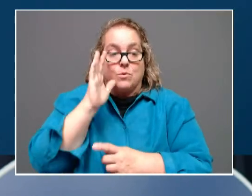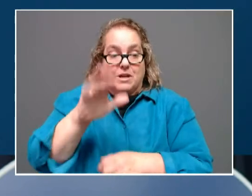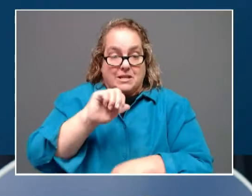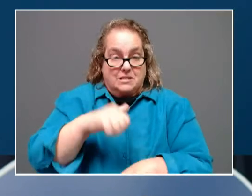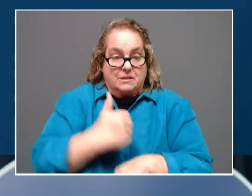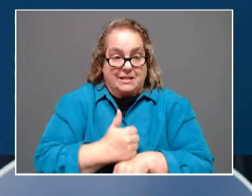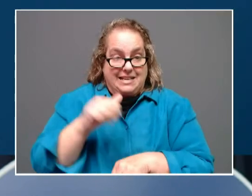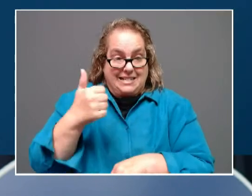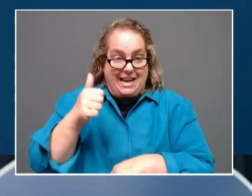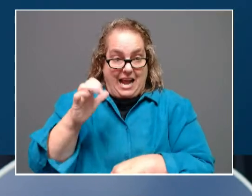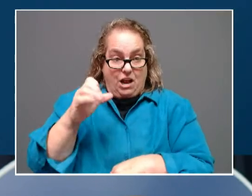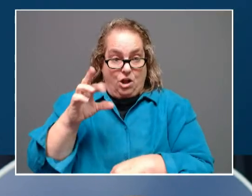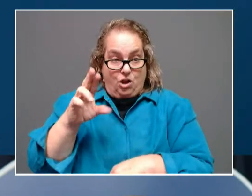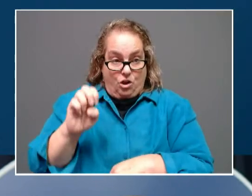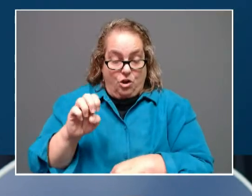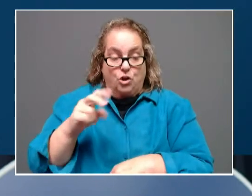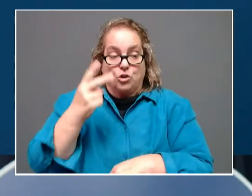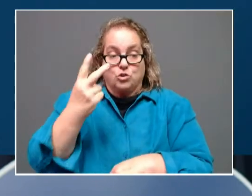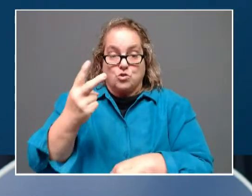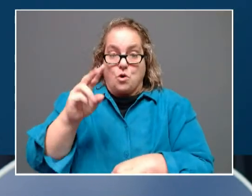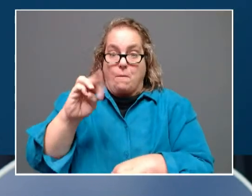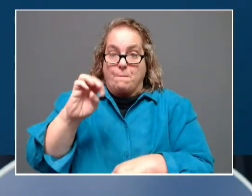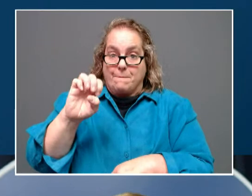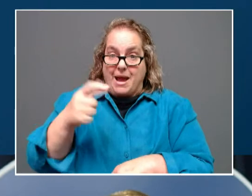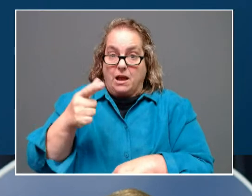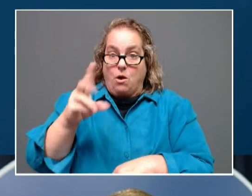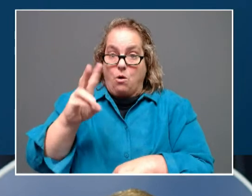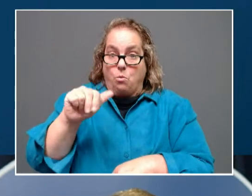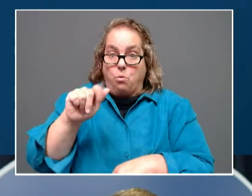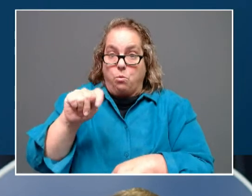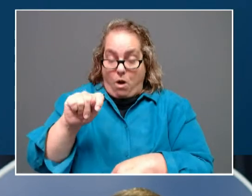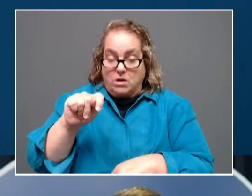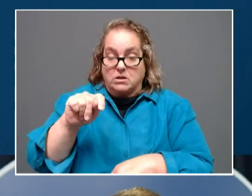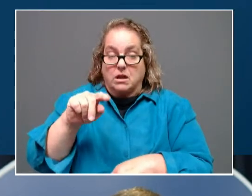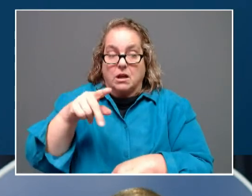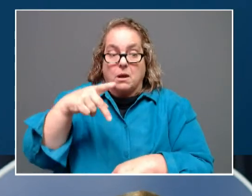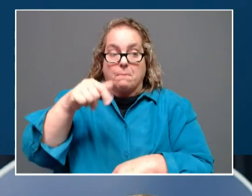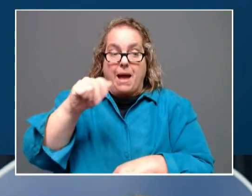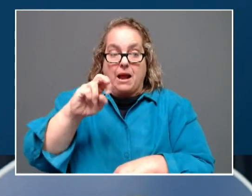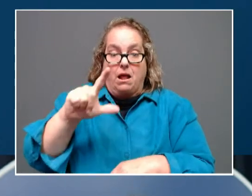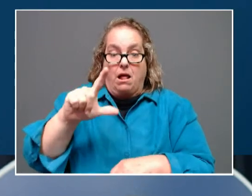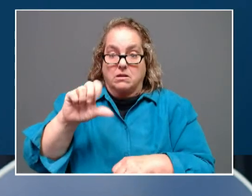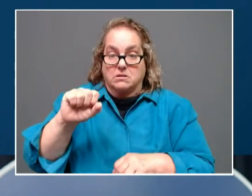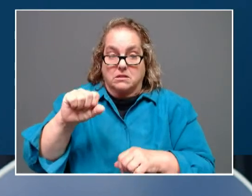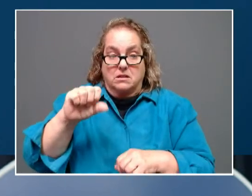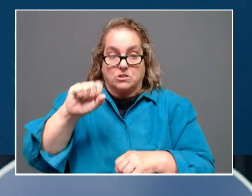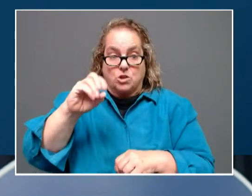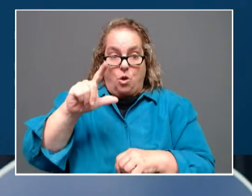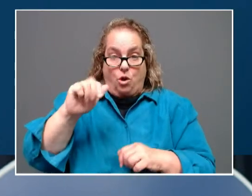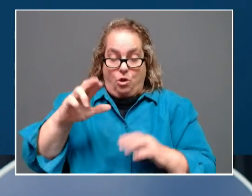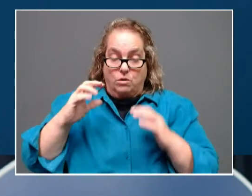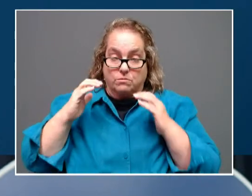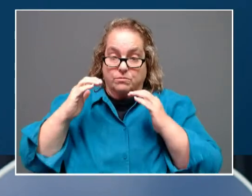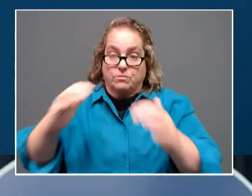2-megawatt solar panel array, which will generate over 225,000 kilowatt hours per month. This will offset